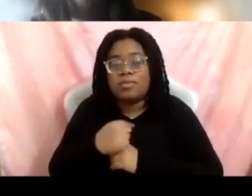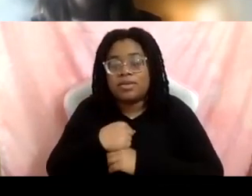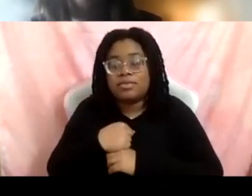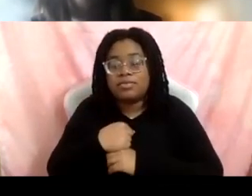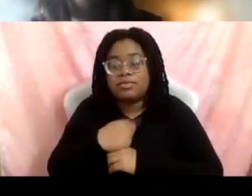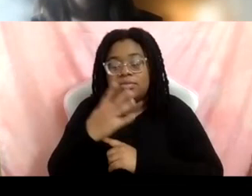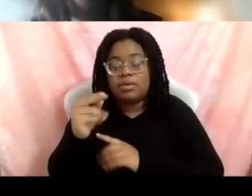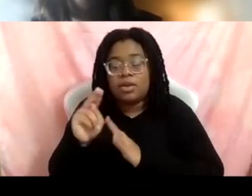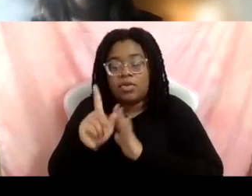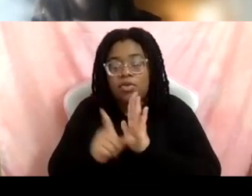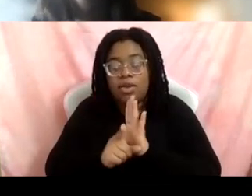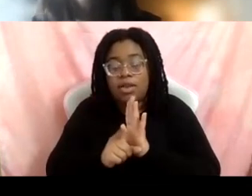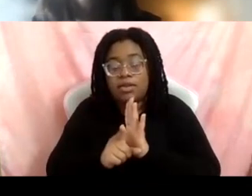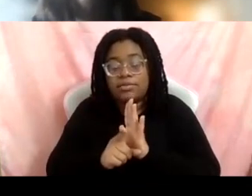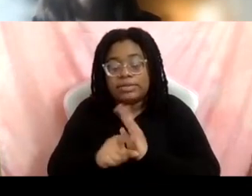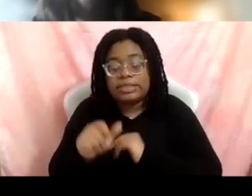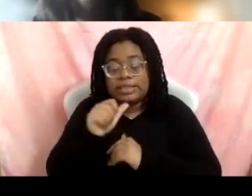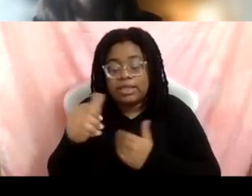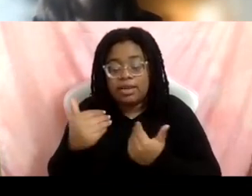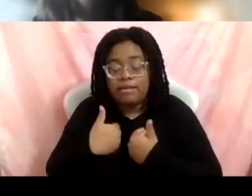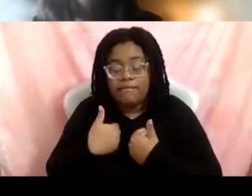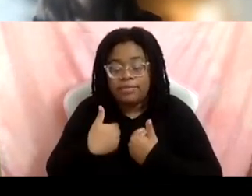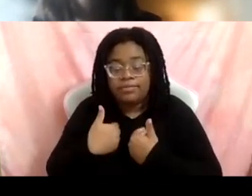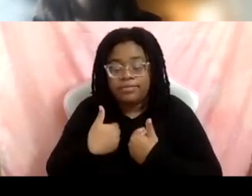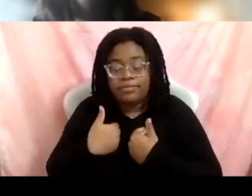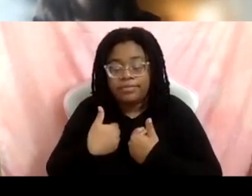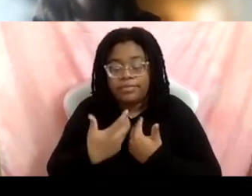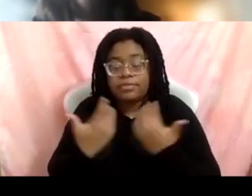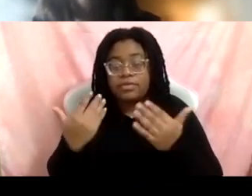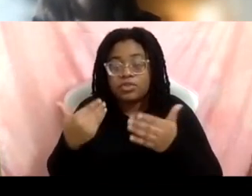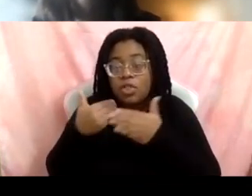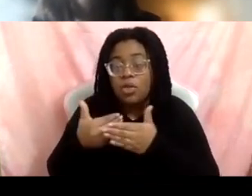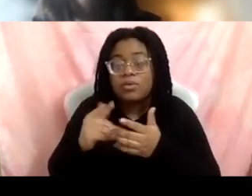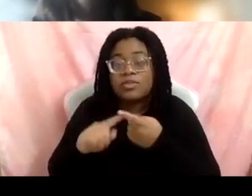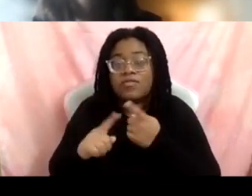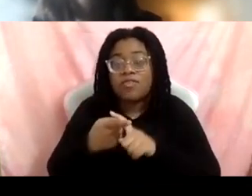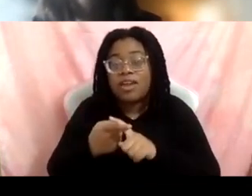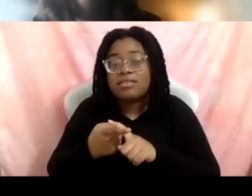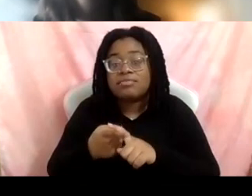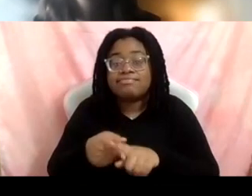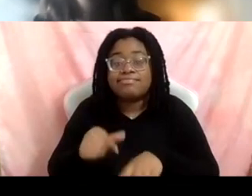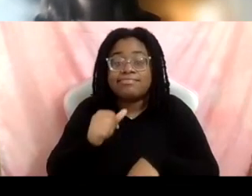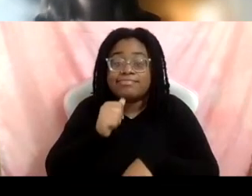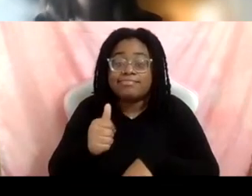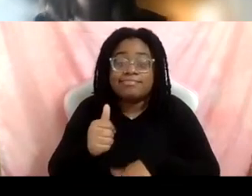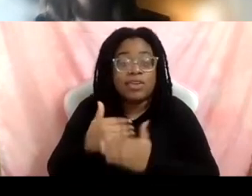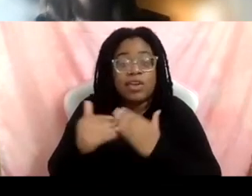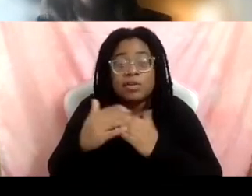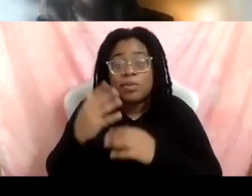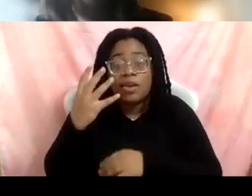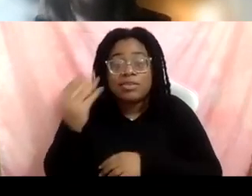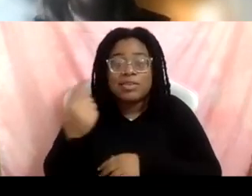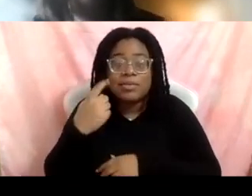out of undergrad, I didn't have like a lot of close friends coming out of undergrad. I wasn't comfortable putting myself out there because